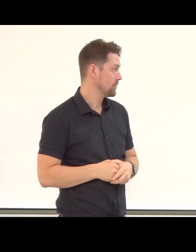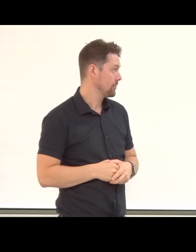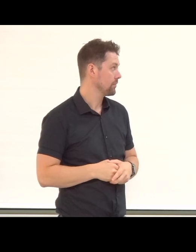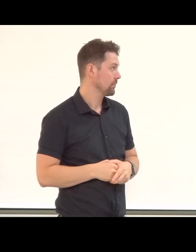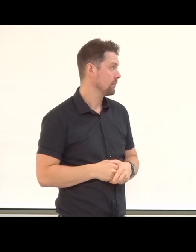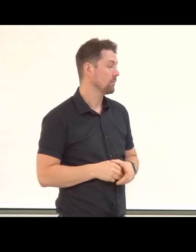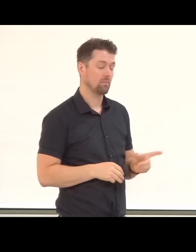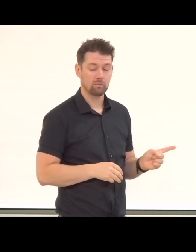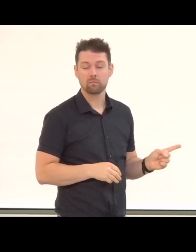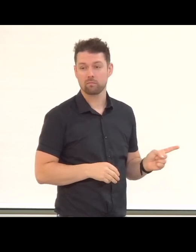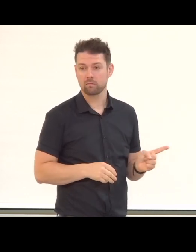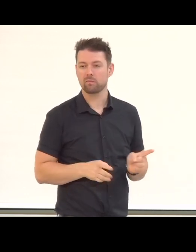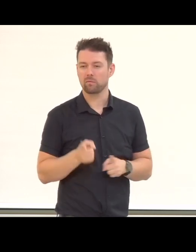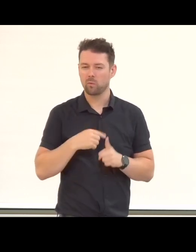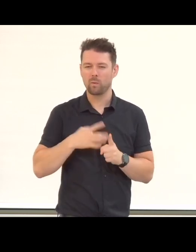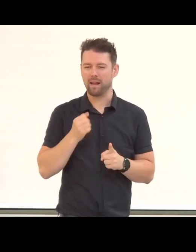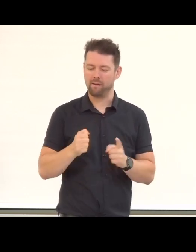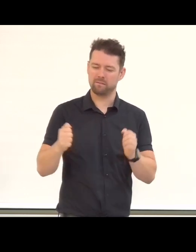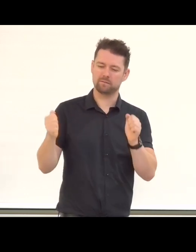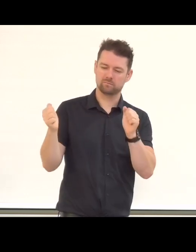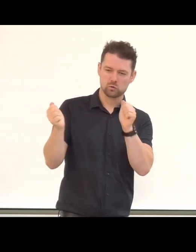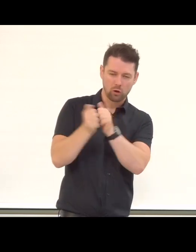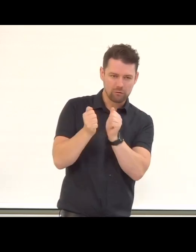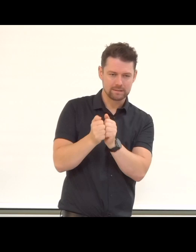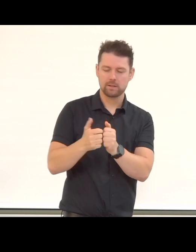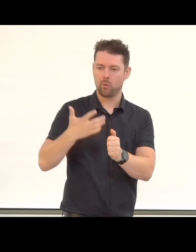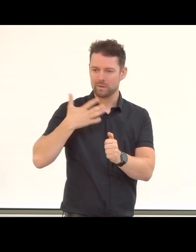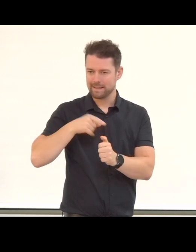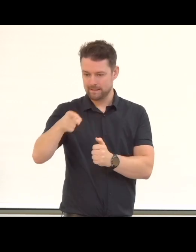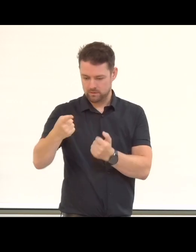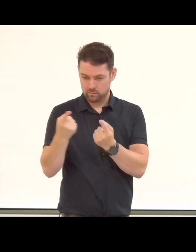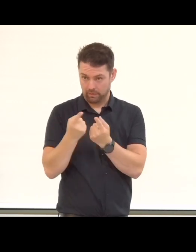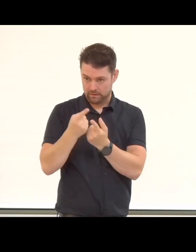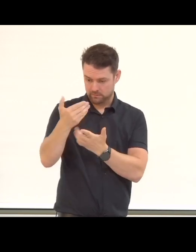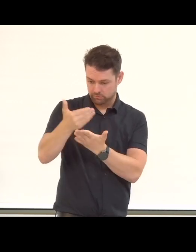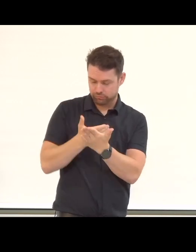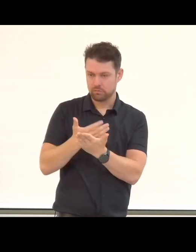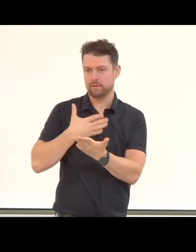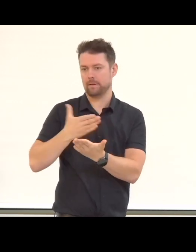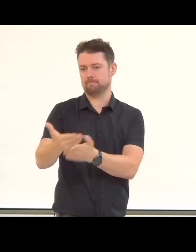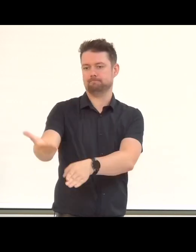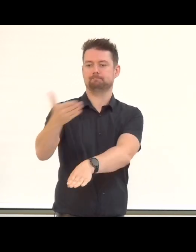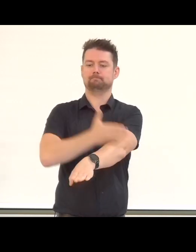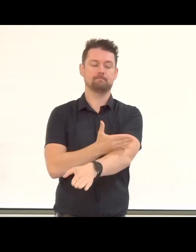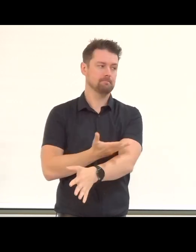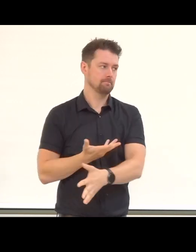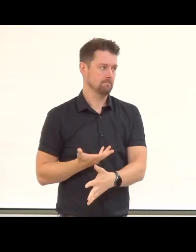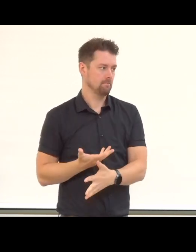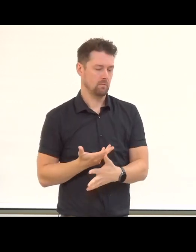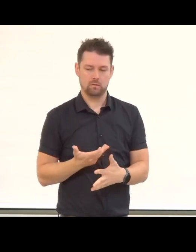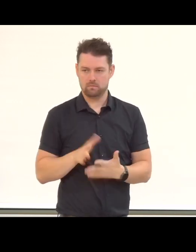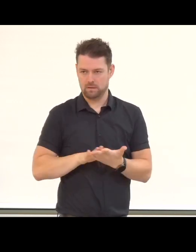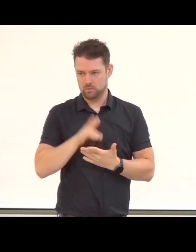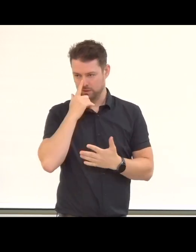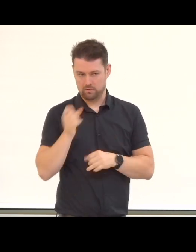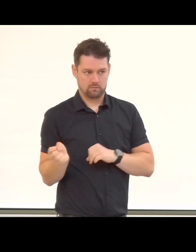there's this thing called a Memorandum of Understanding that requires and requests these things from the host nation, host country, to say, like, we need this time to lead up,